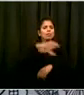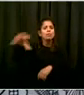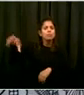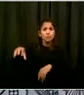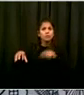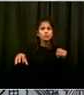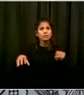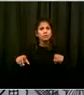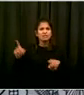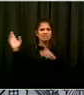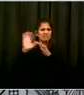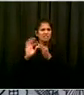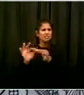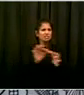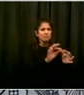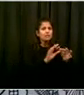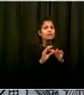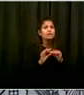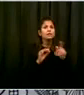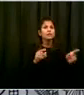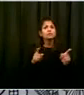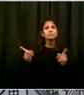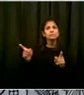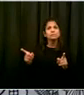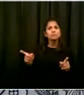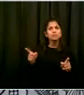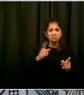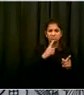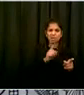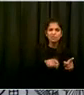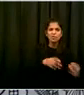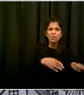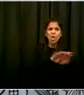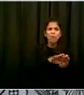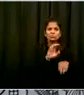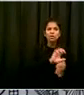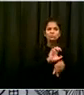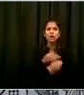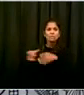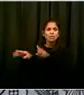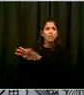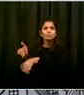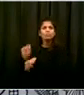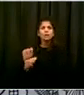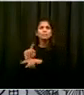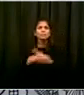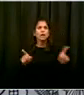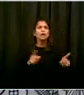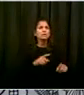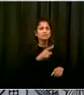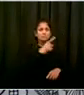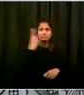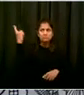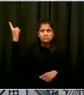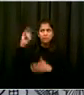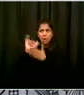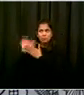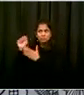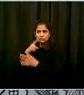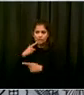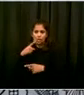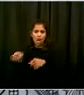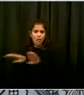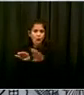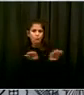do hold up in court. They're based on facts, data that's been looked at very carefully. We warned